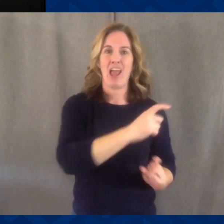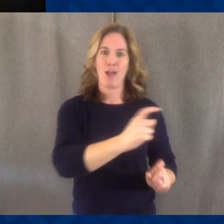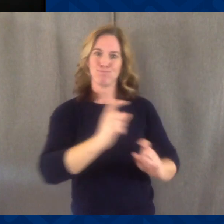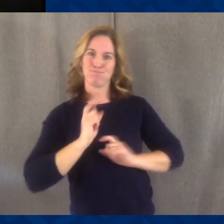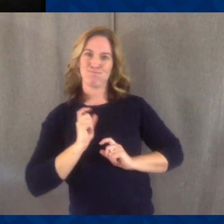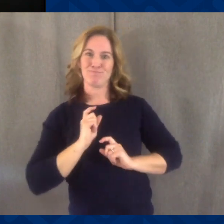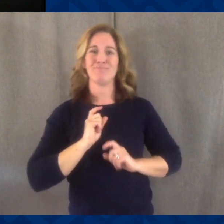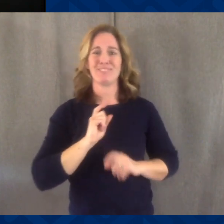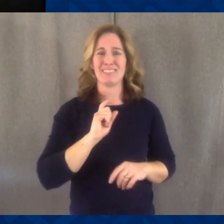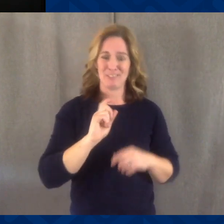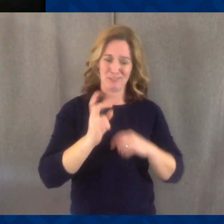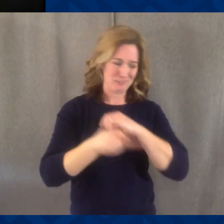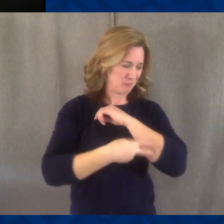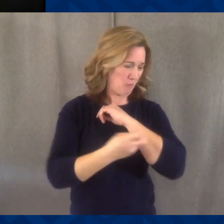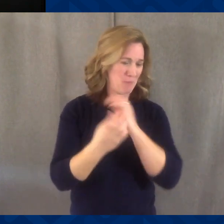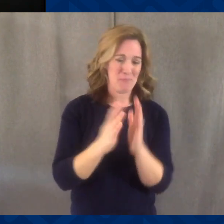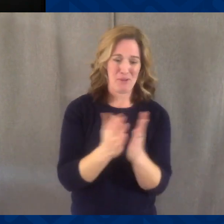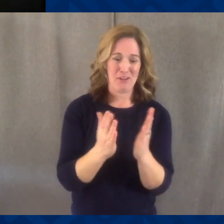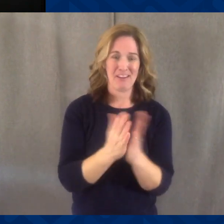to me.